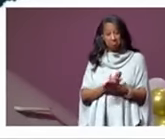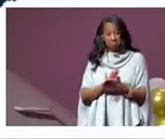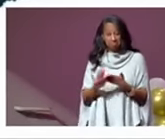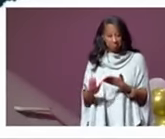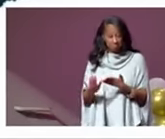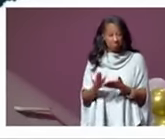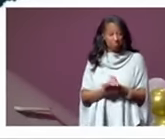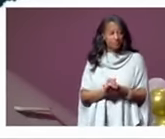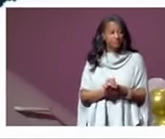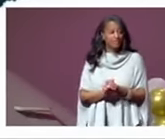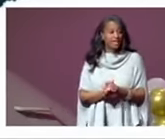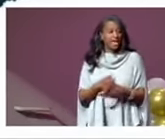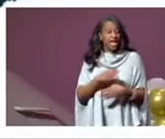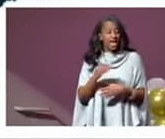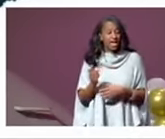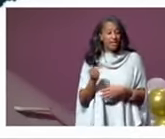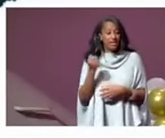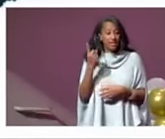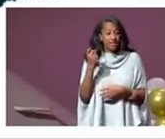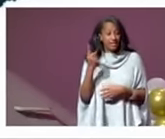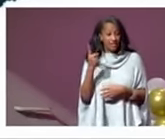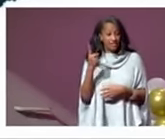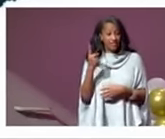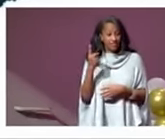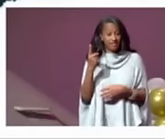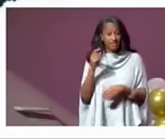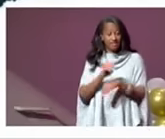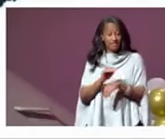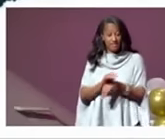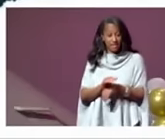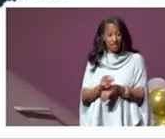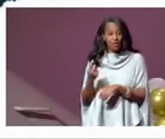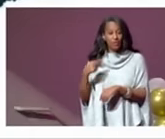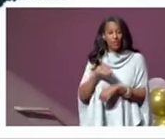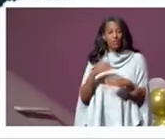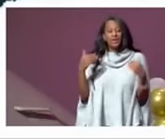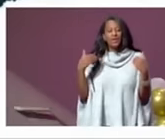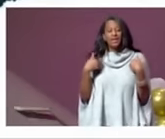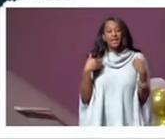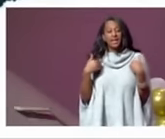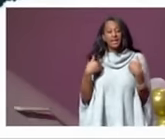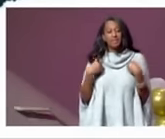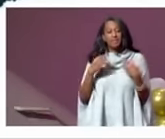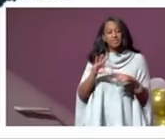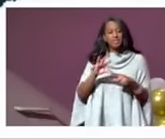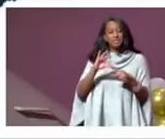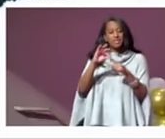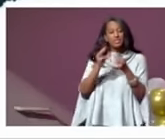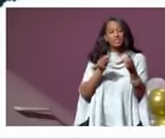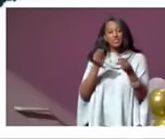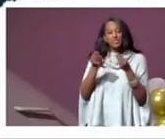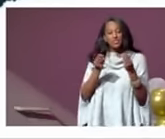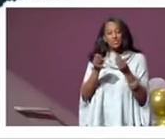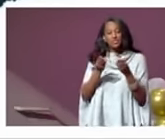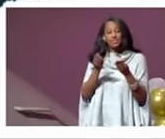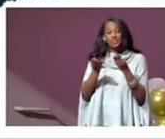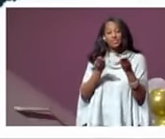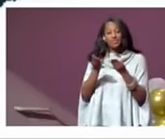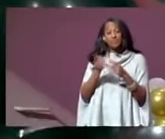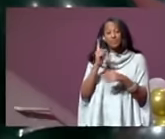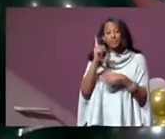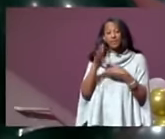our ancestors who welcomed the word of freedom on December 31st, 1862, knowing that January